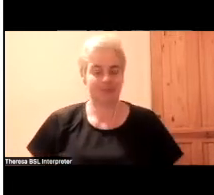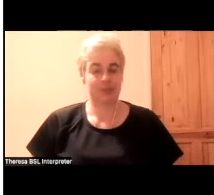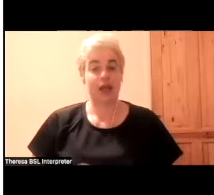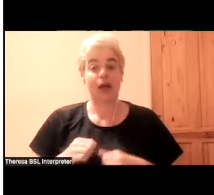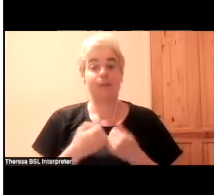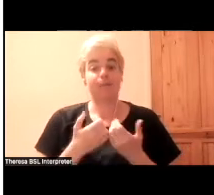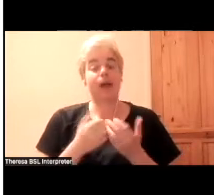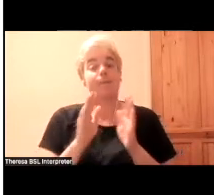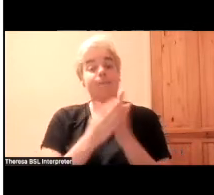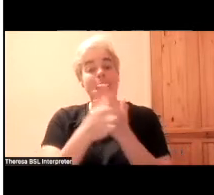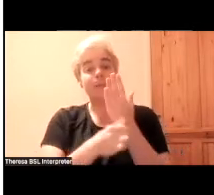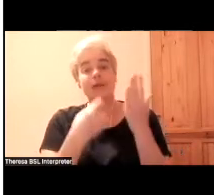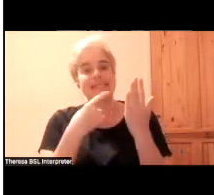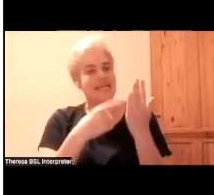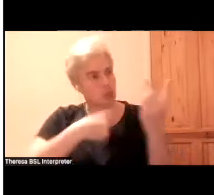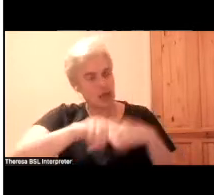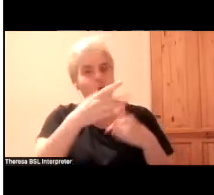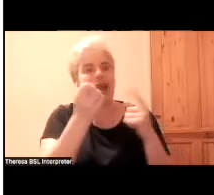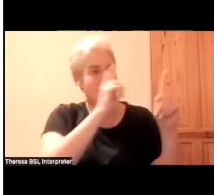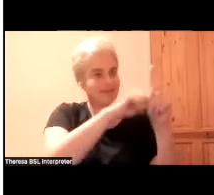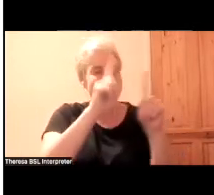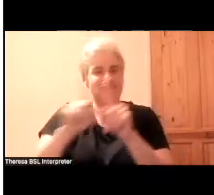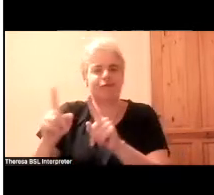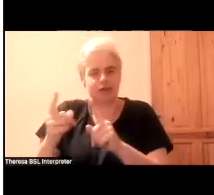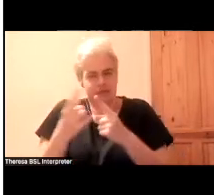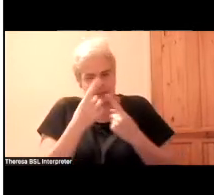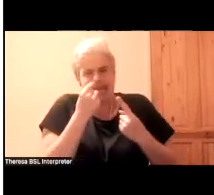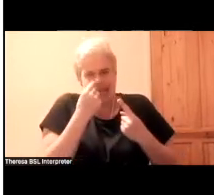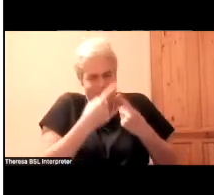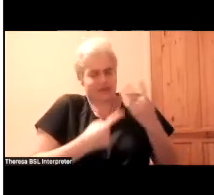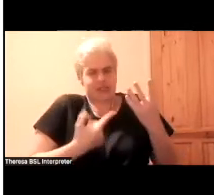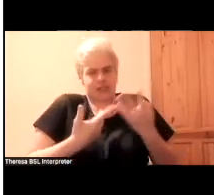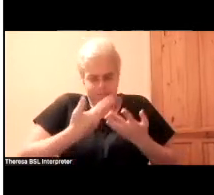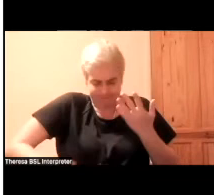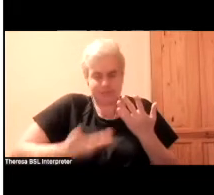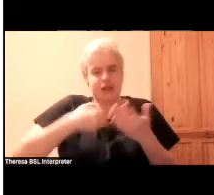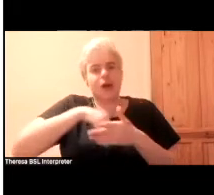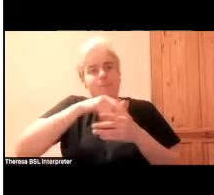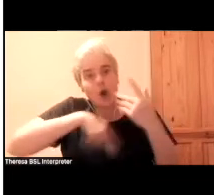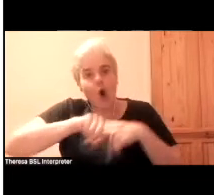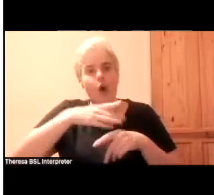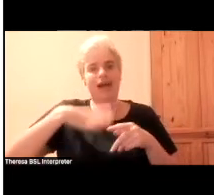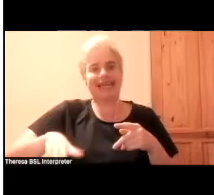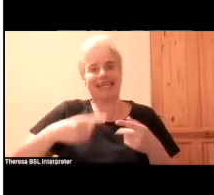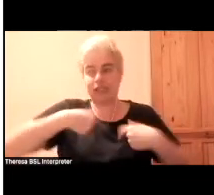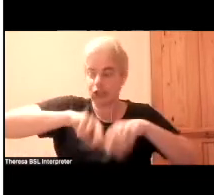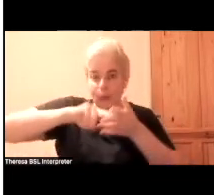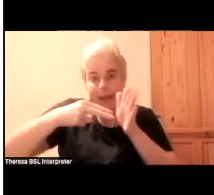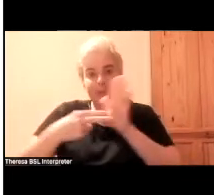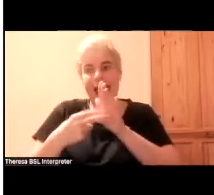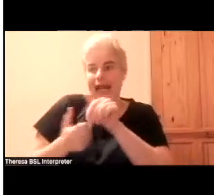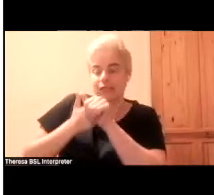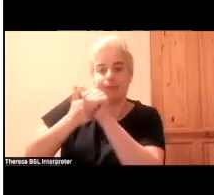clearly states that we all have different gifts, that all are needed as we plan,